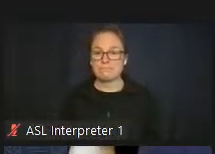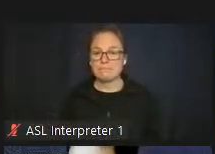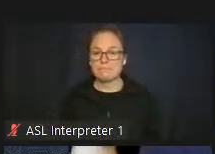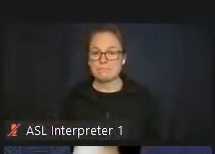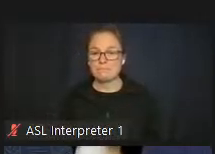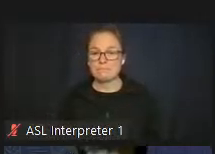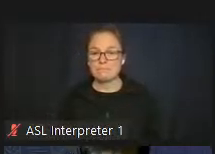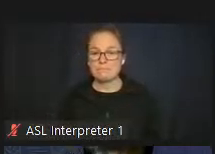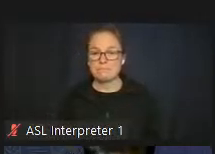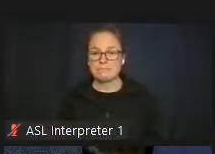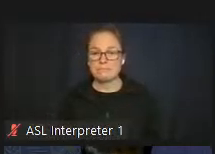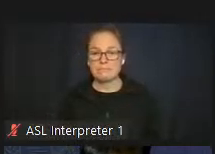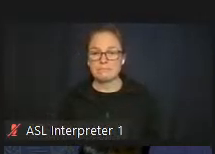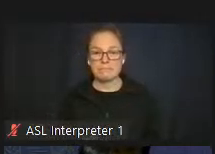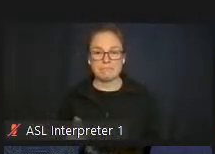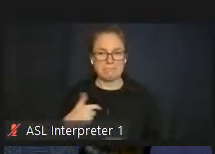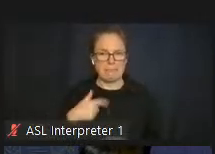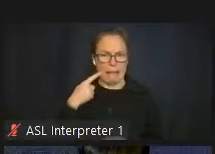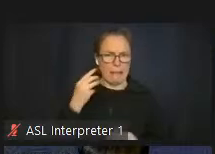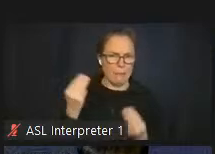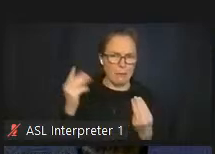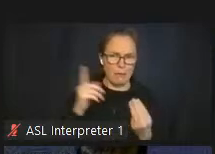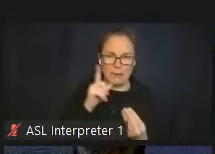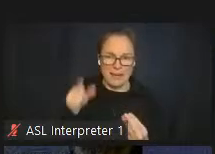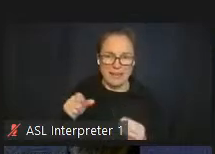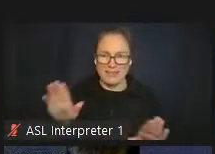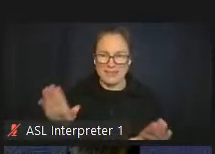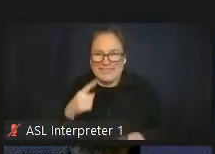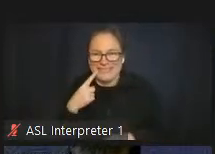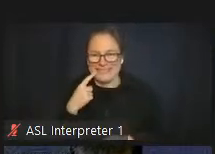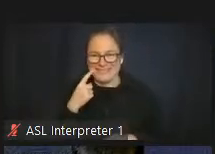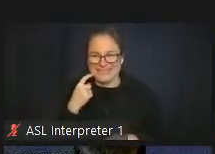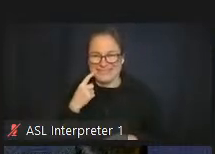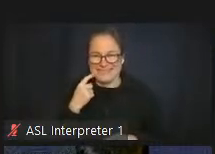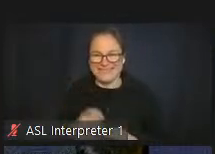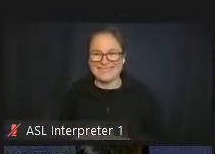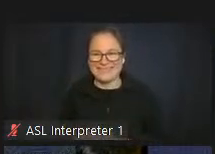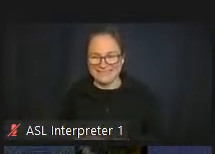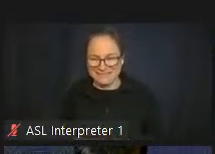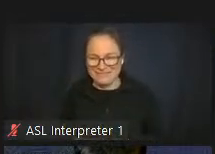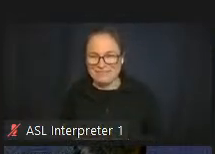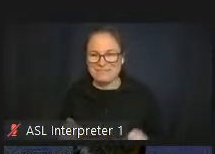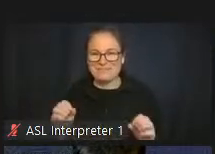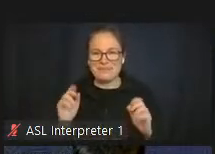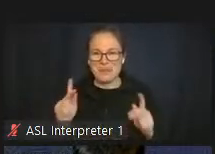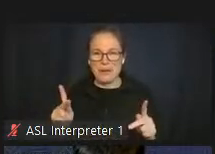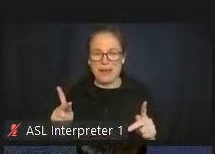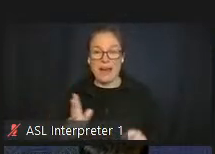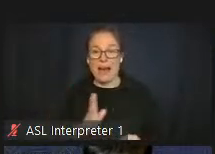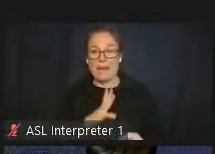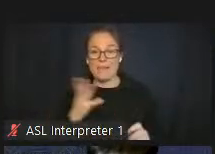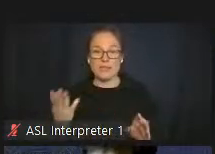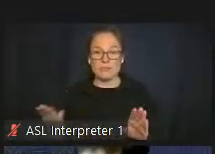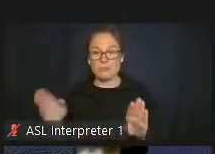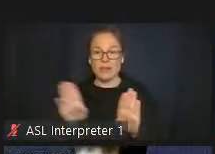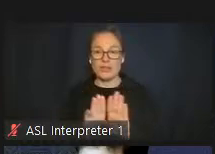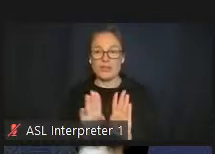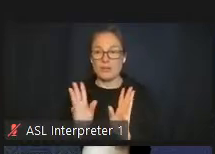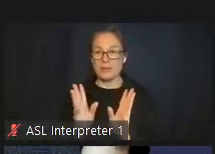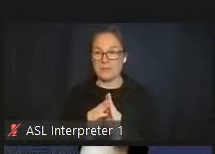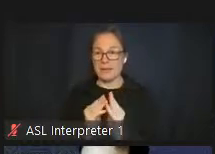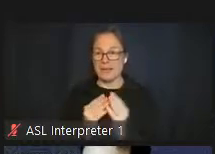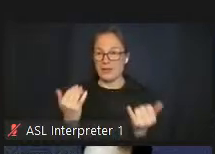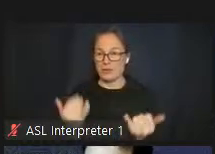I was just going to move, but it doesn't sound like we need to. Okay. So I will officially adjourn our meeting for tonight, and we